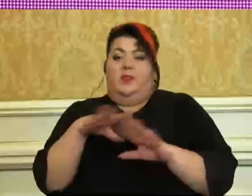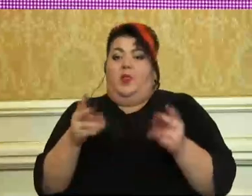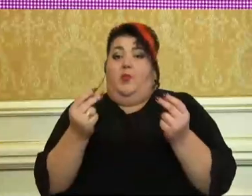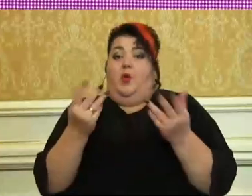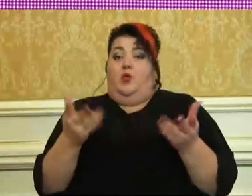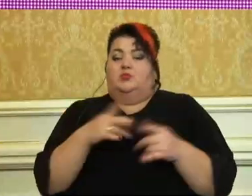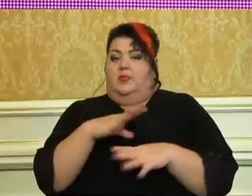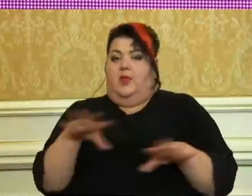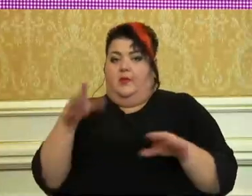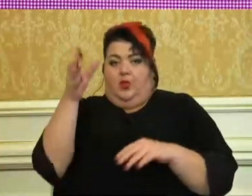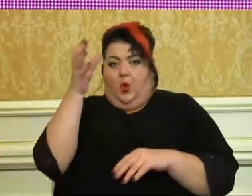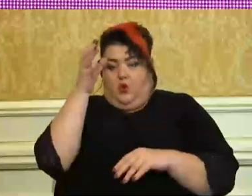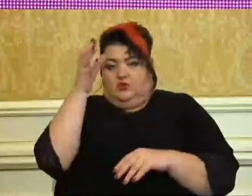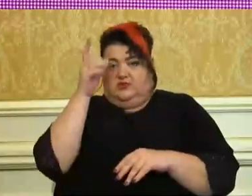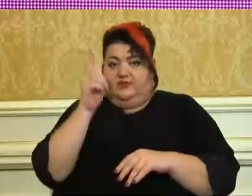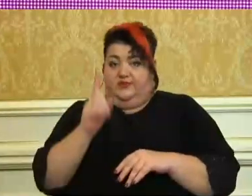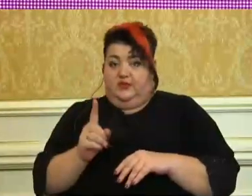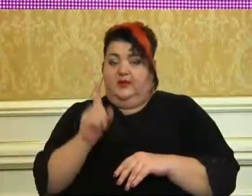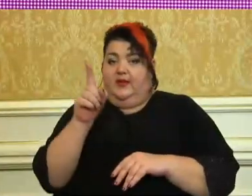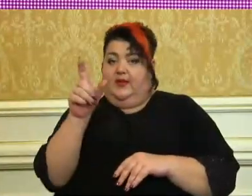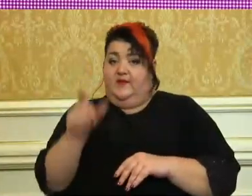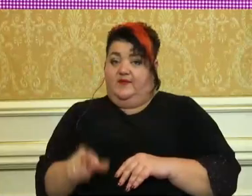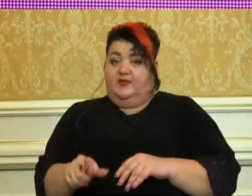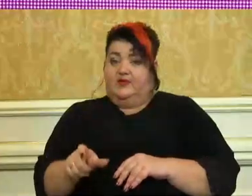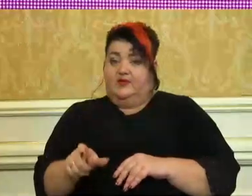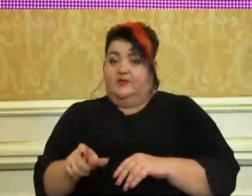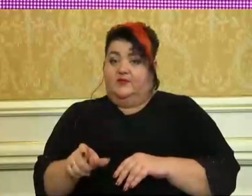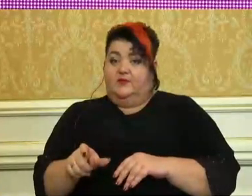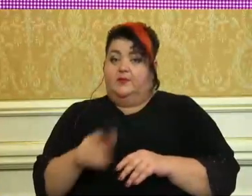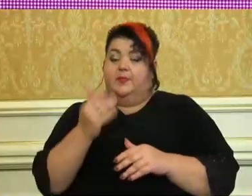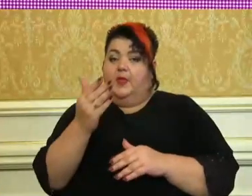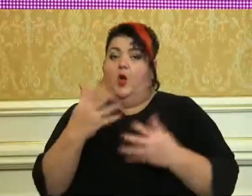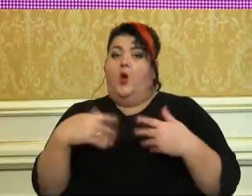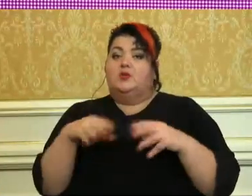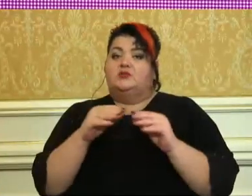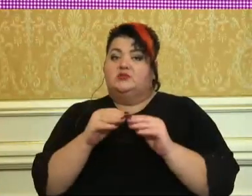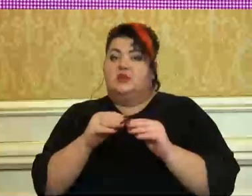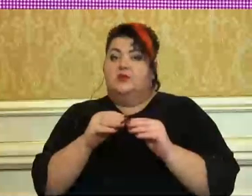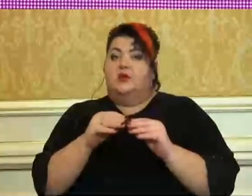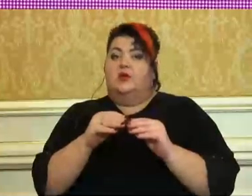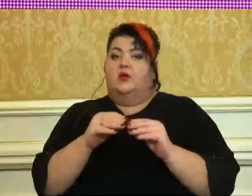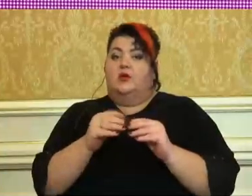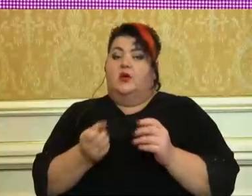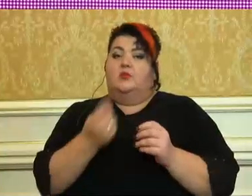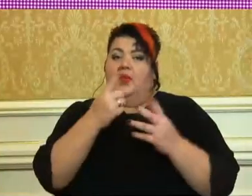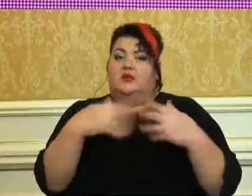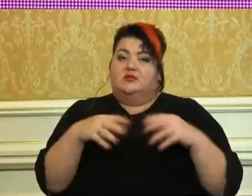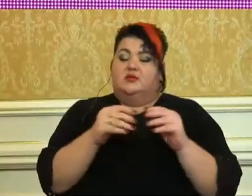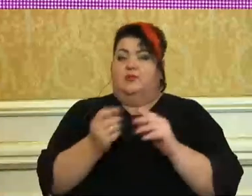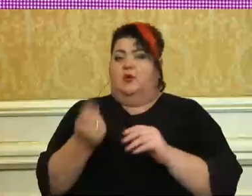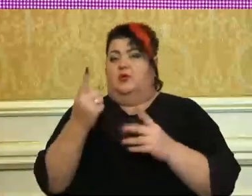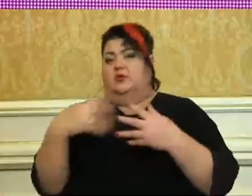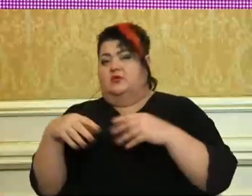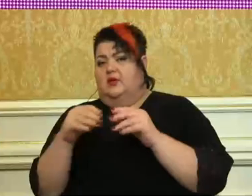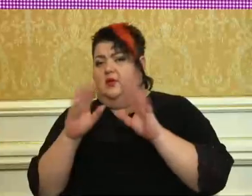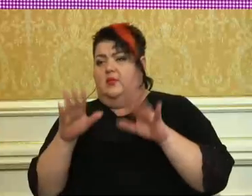a family, and that family started a family. And our family came to understand very early in life that